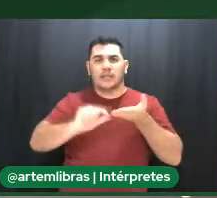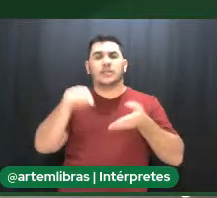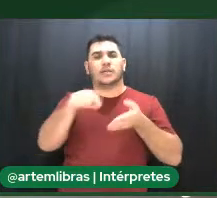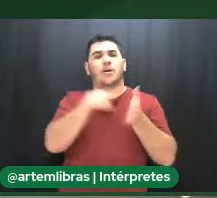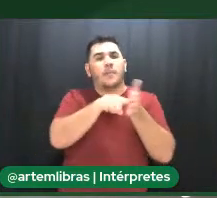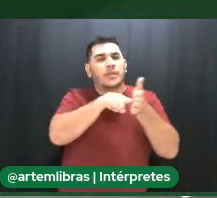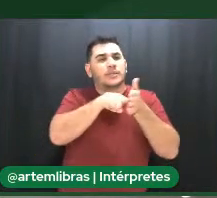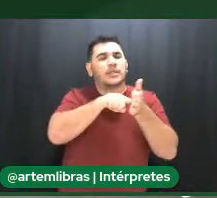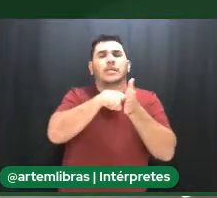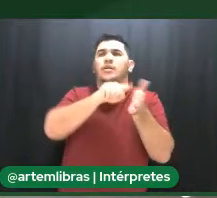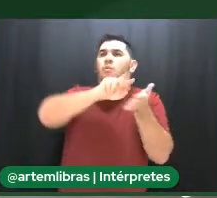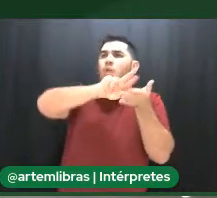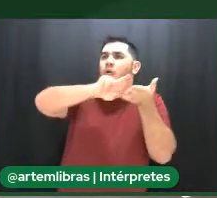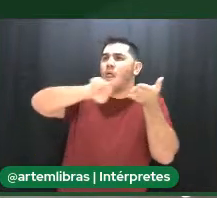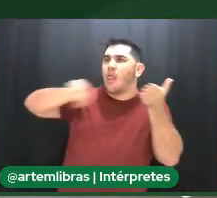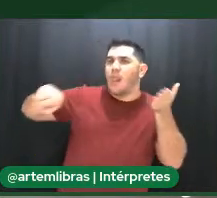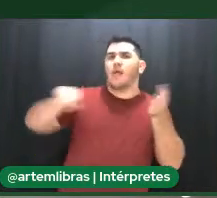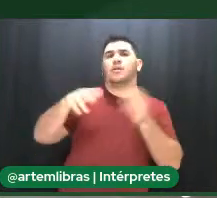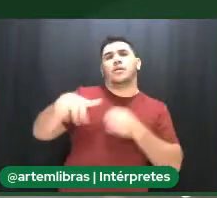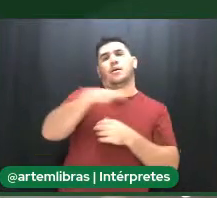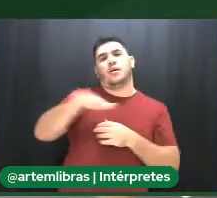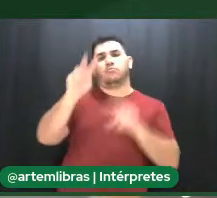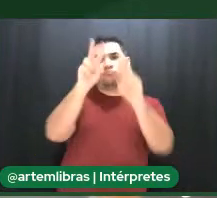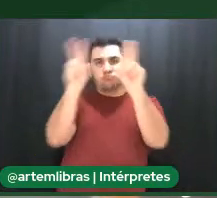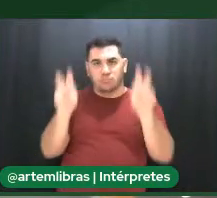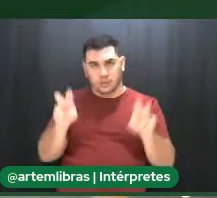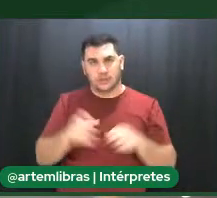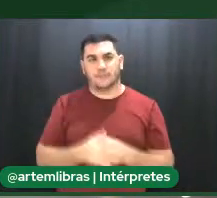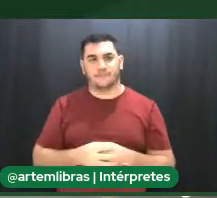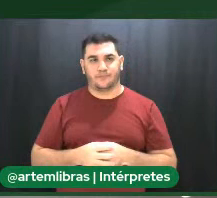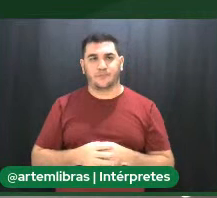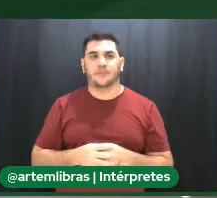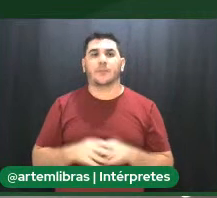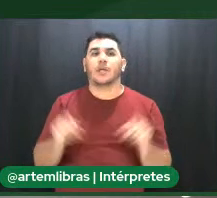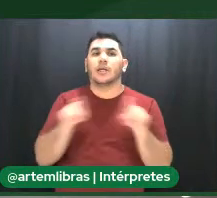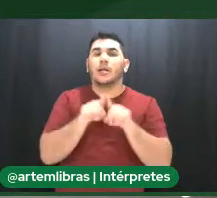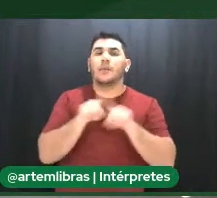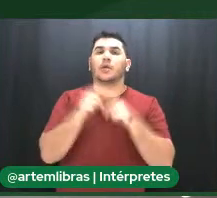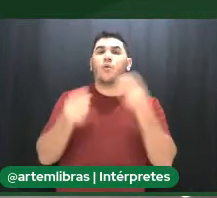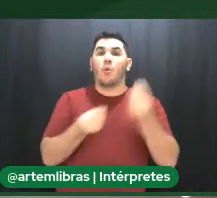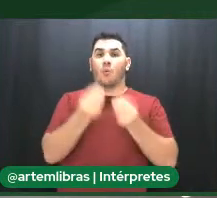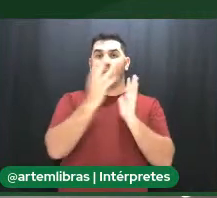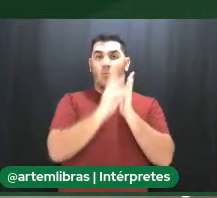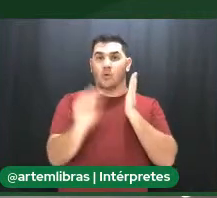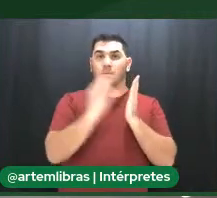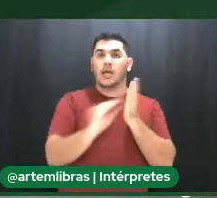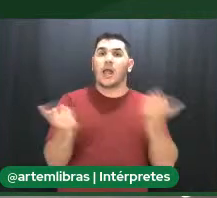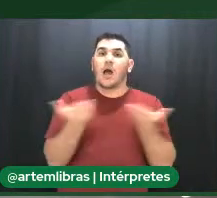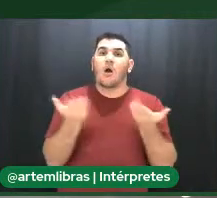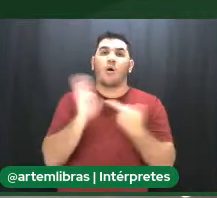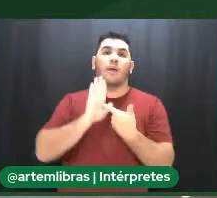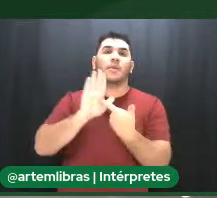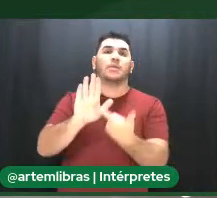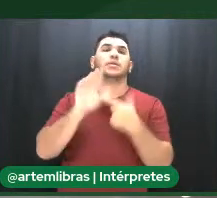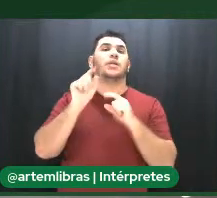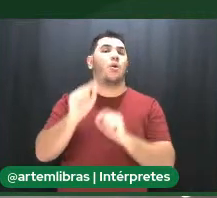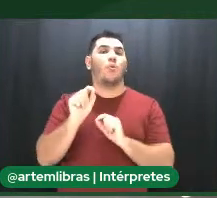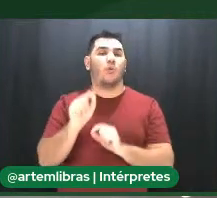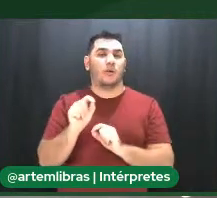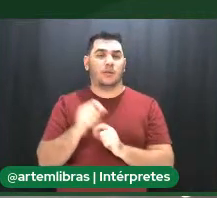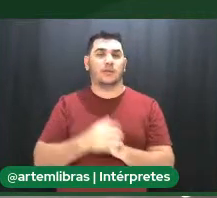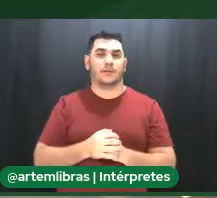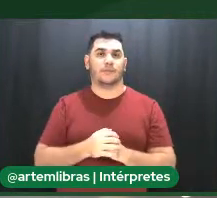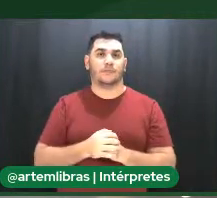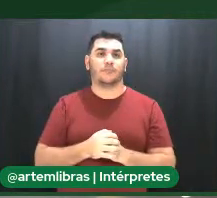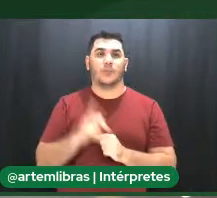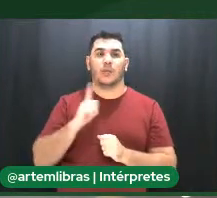today is in terms of this 2x2 matrix, from low to high computer automation on the